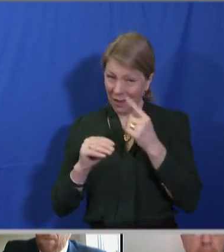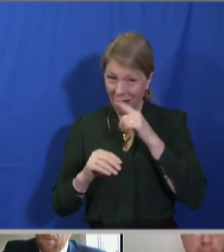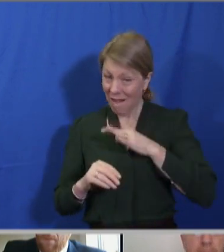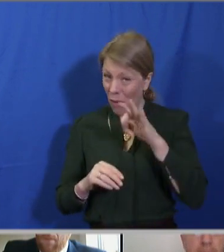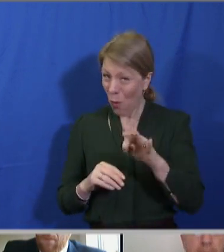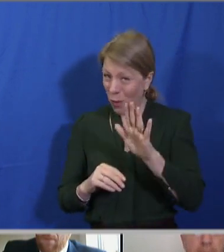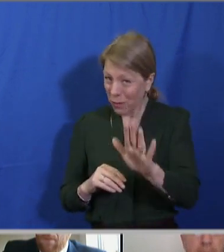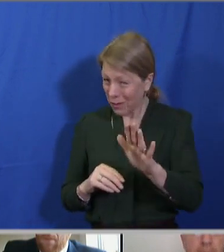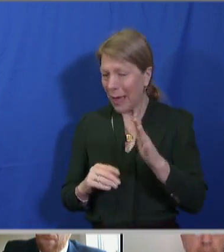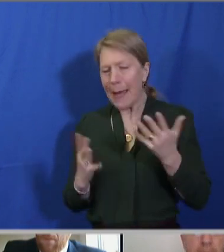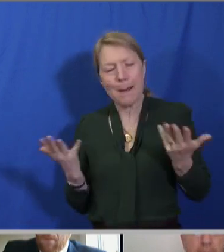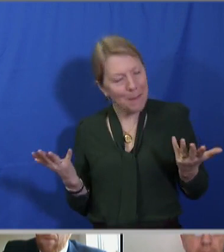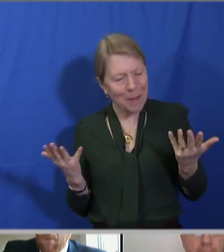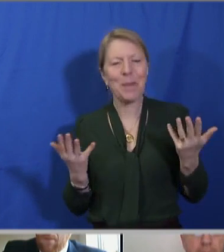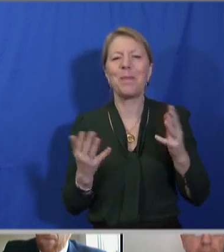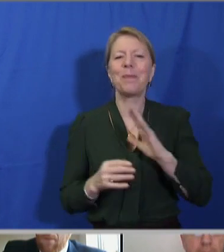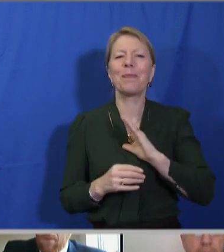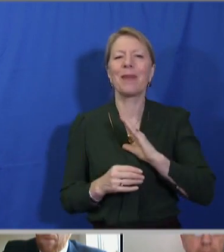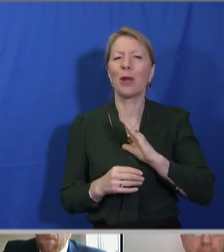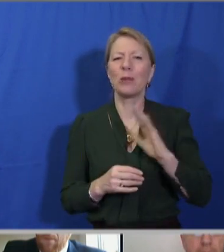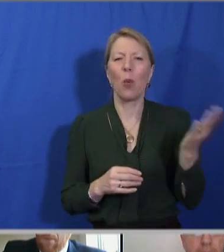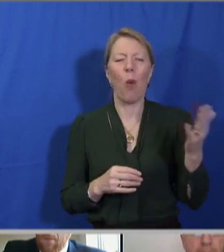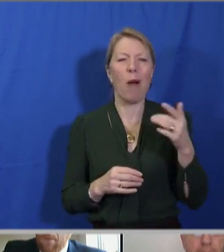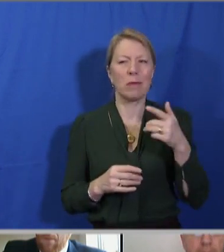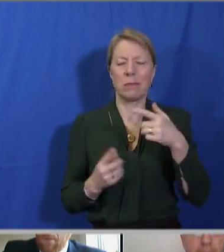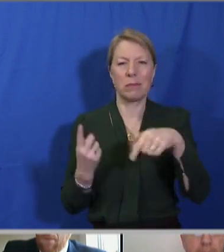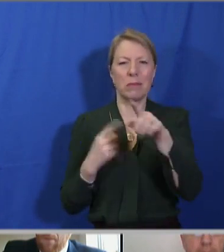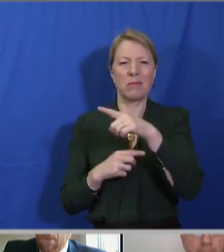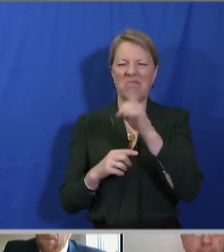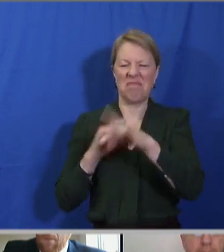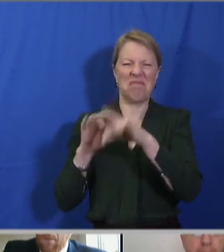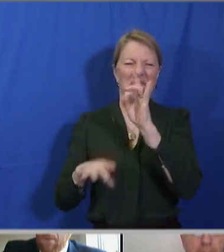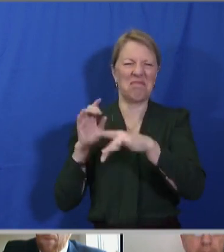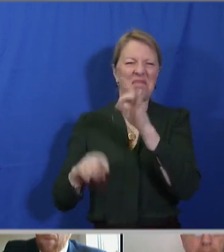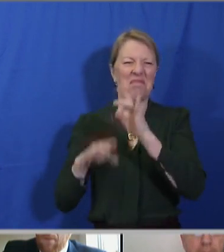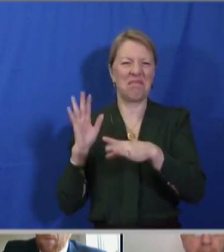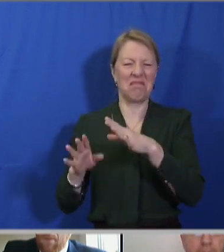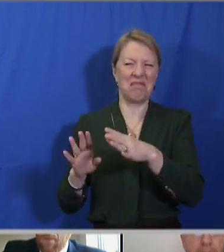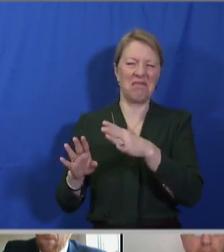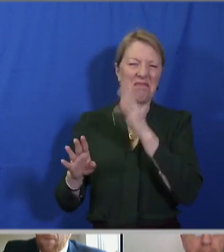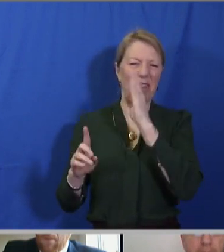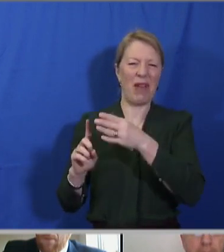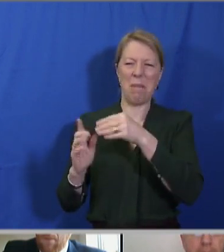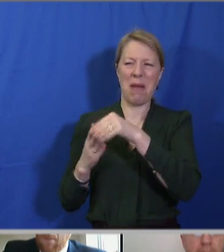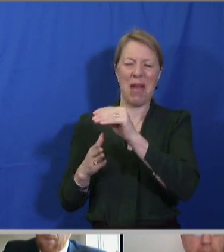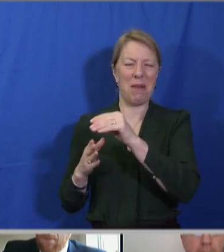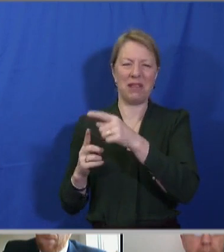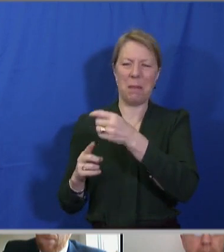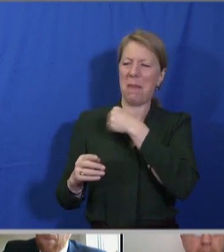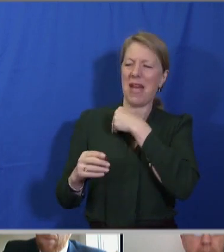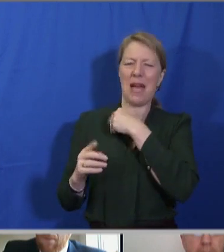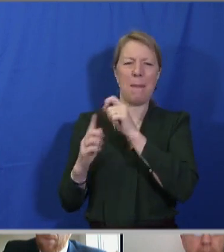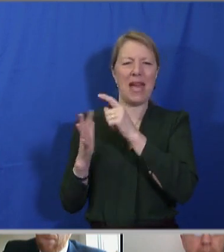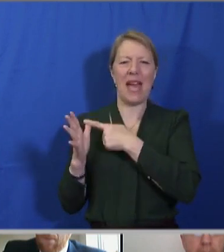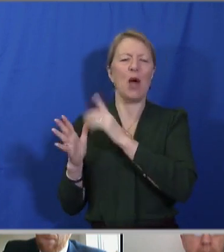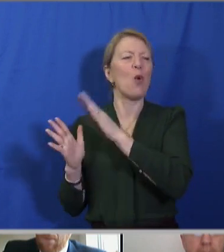not allow people to leave direct award contracts or direct payment facilities to go